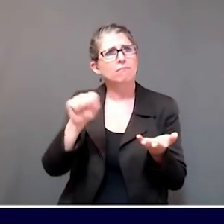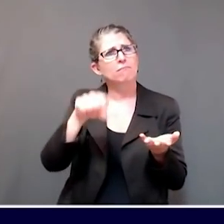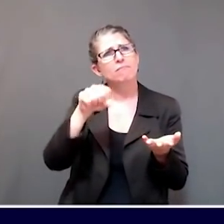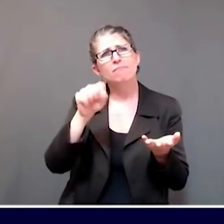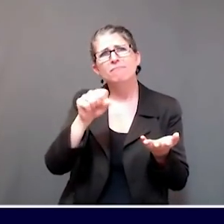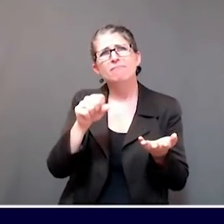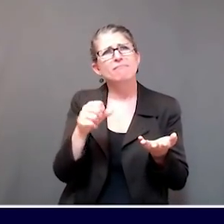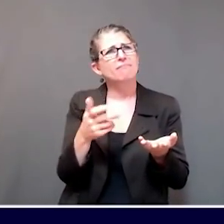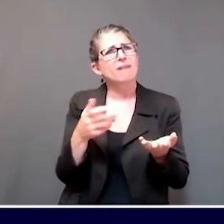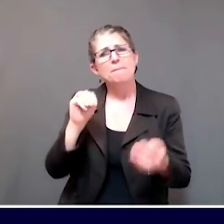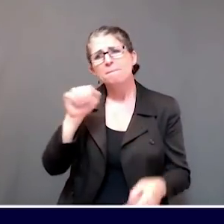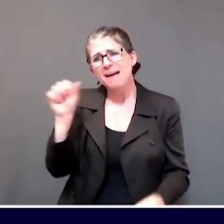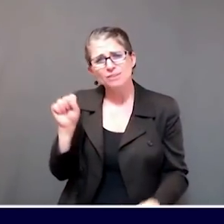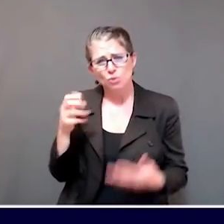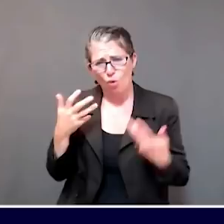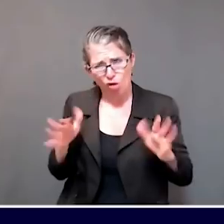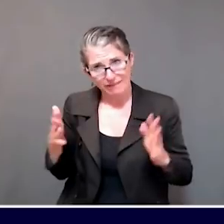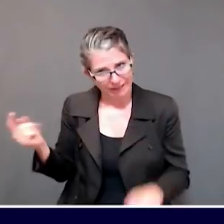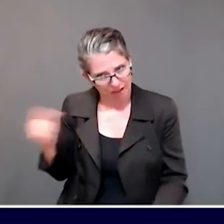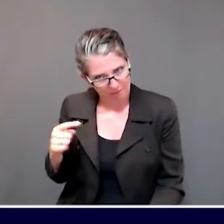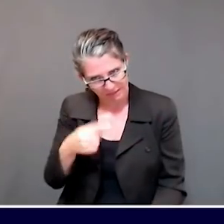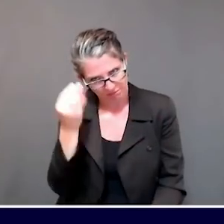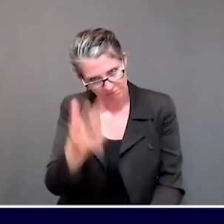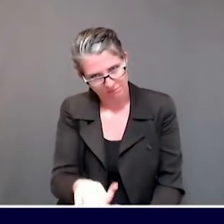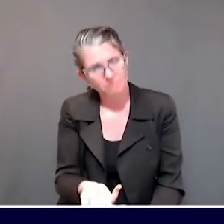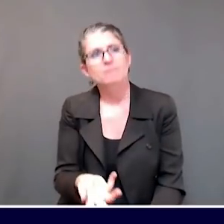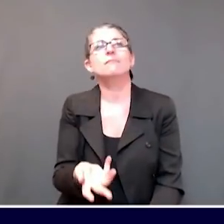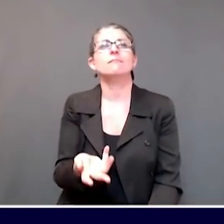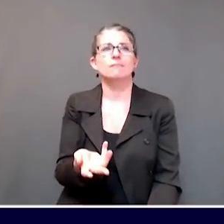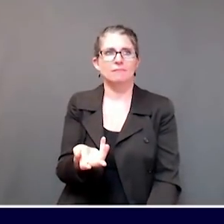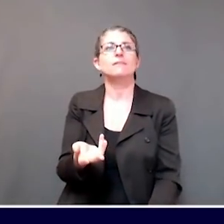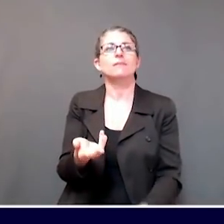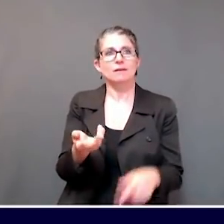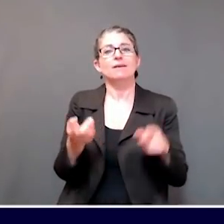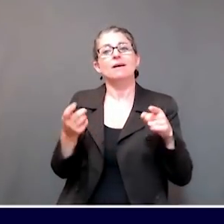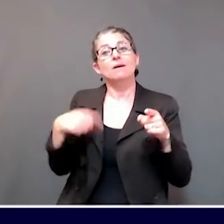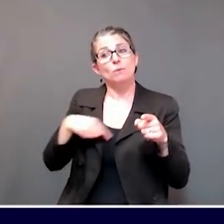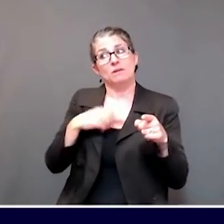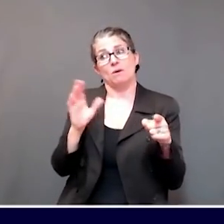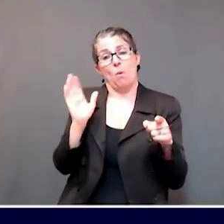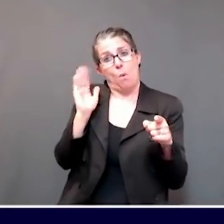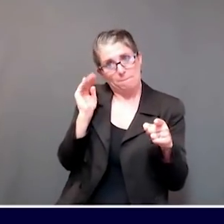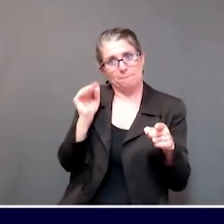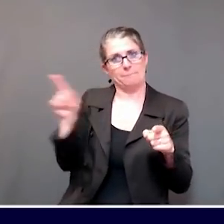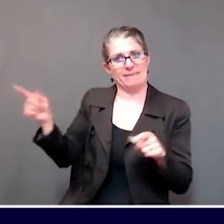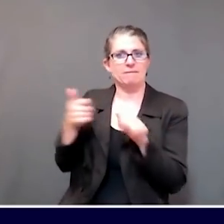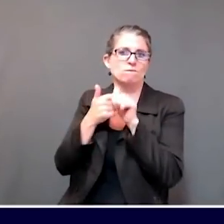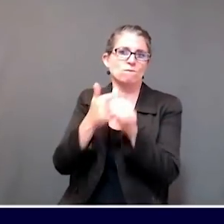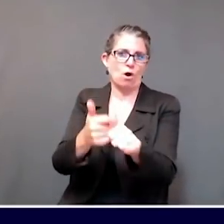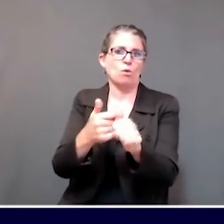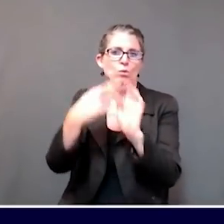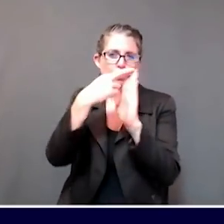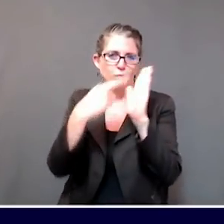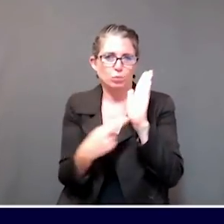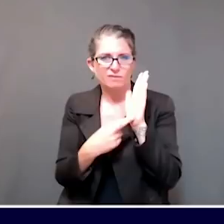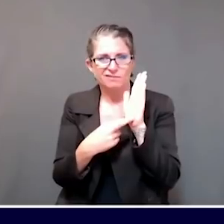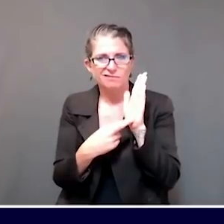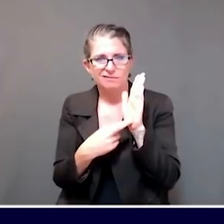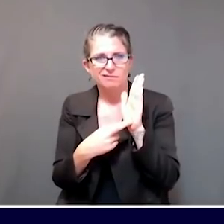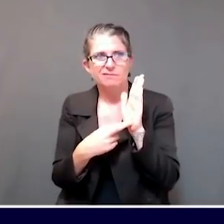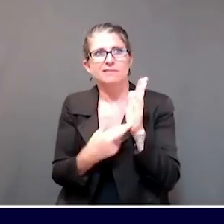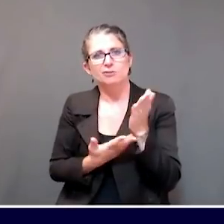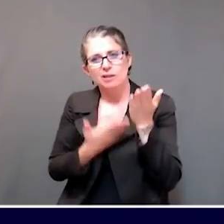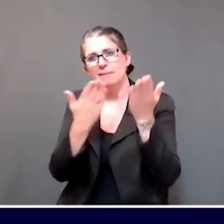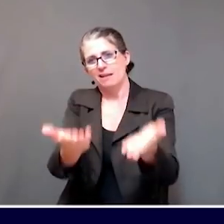I'm confident that most of them are abiding by the rules. We continue to look at those statistics every day. I had a